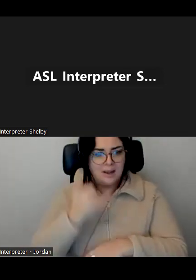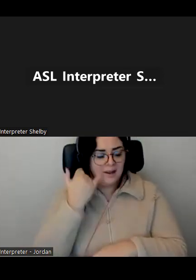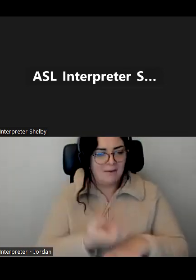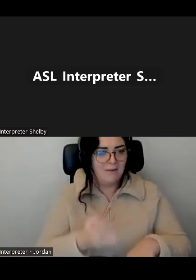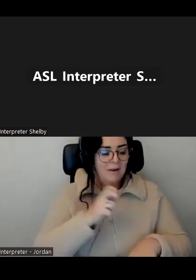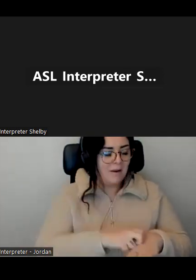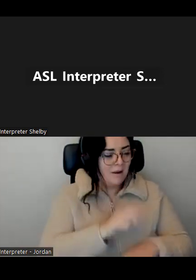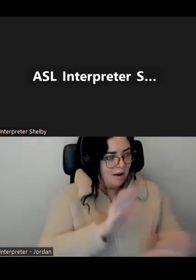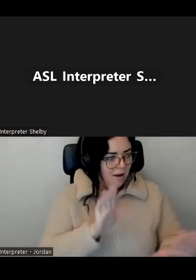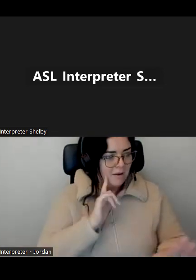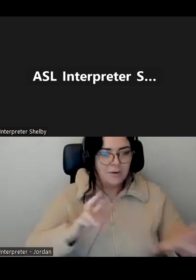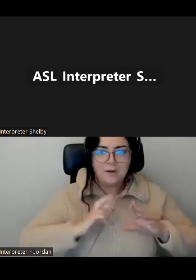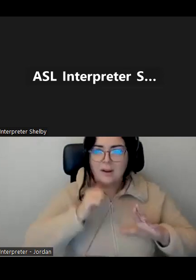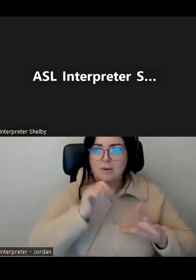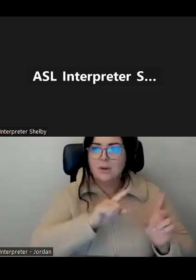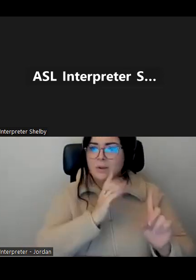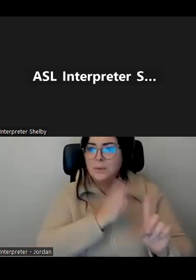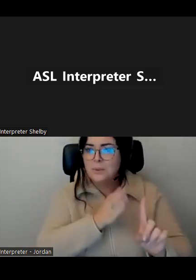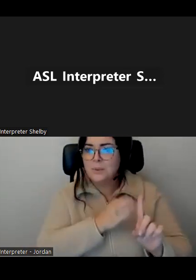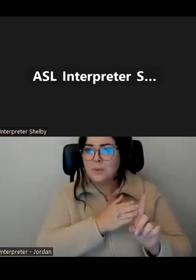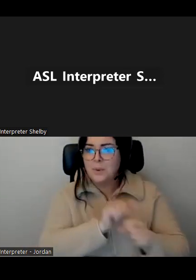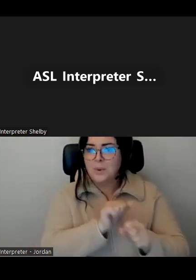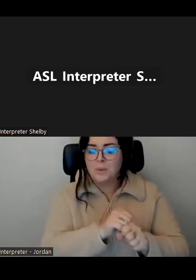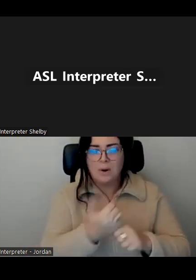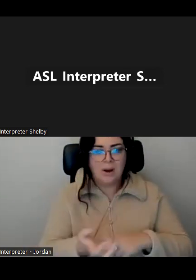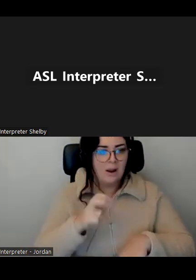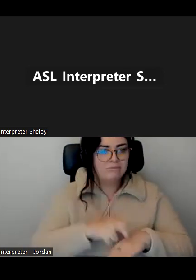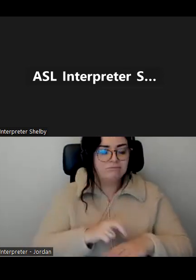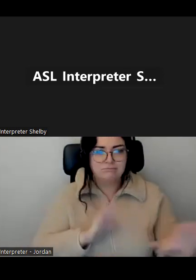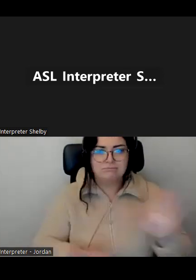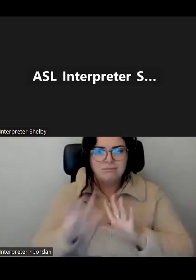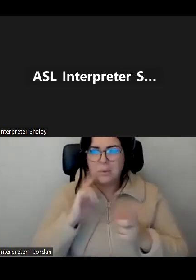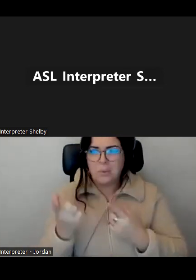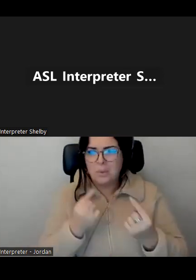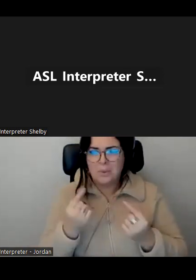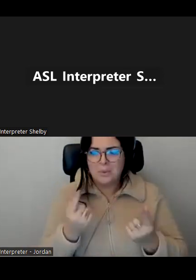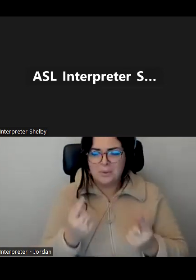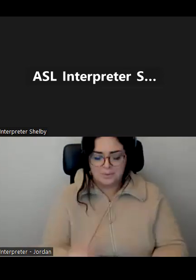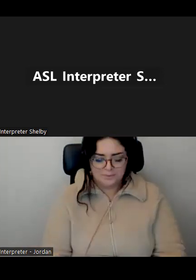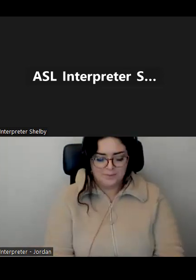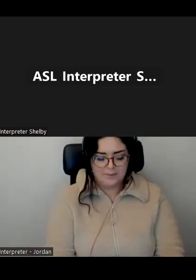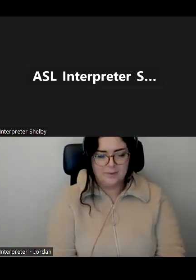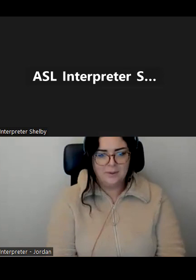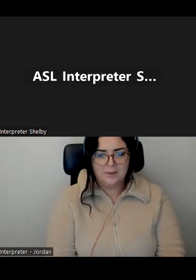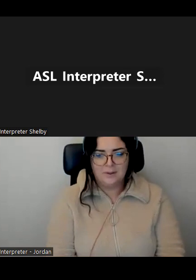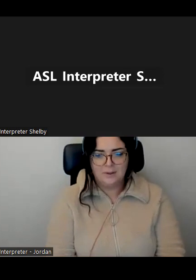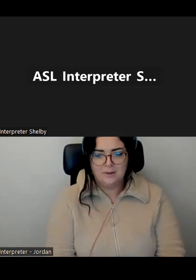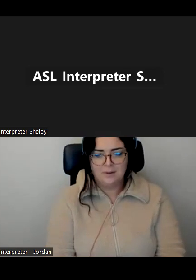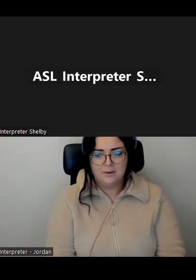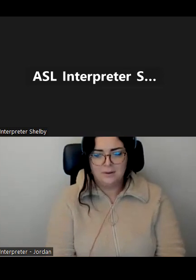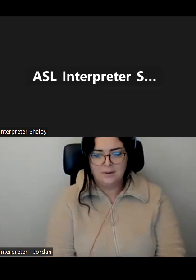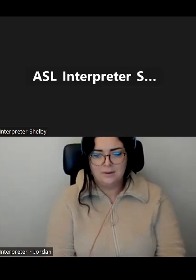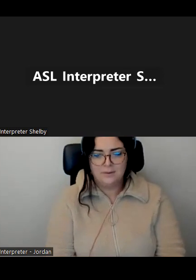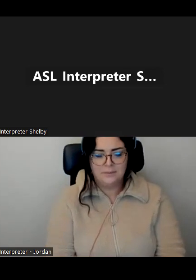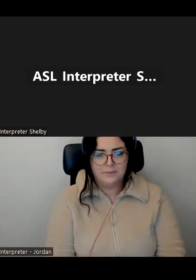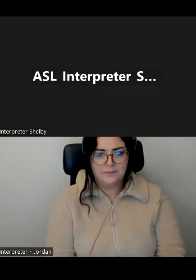really sure what to do with myself if I were to retire now. So that's why, again, it's